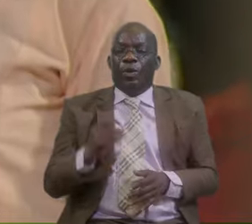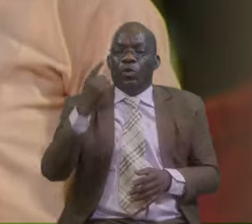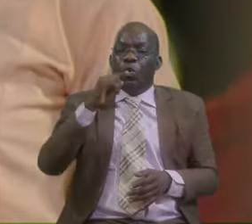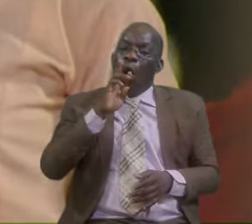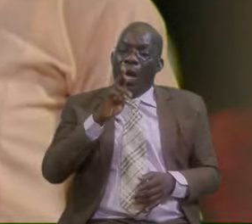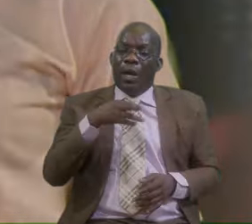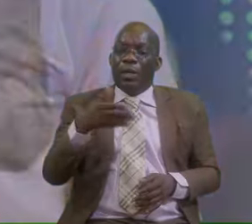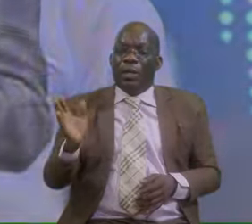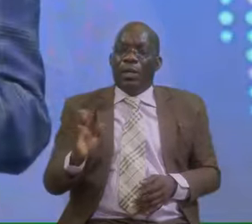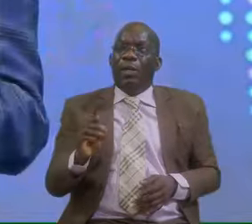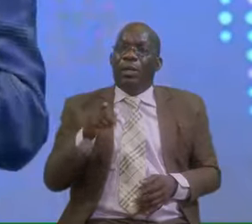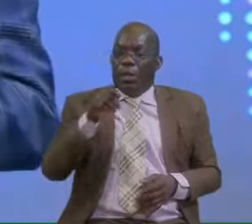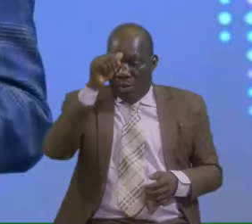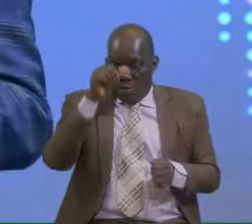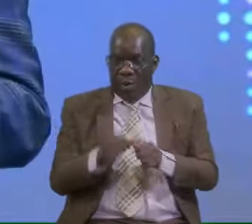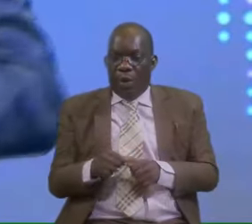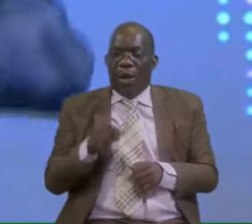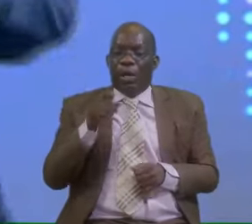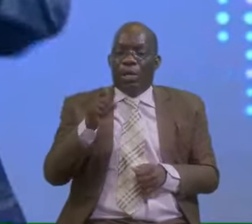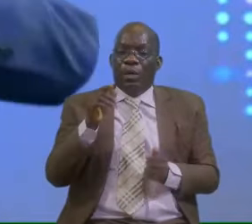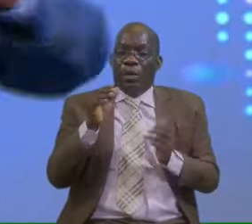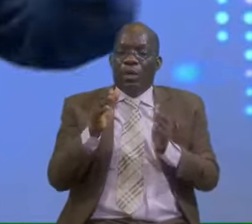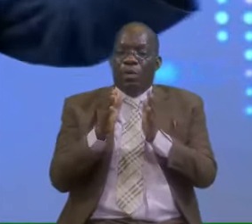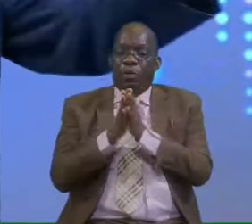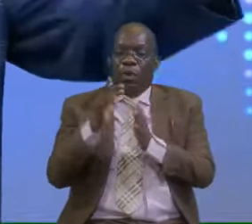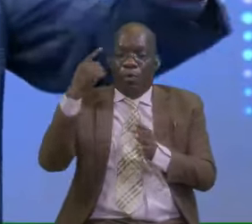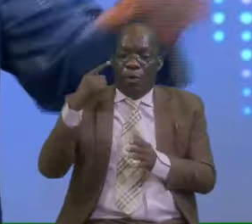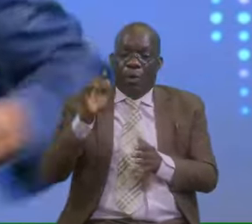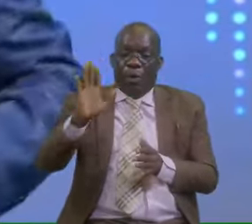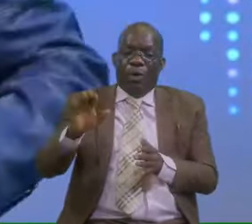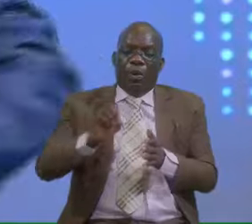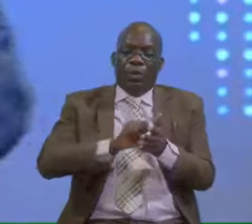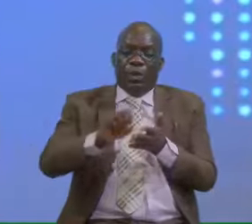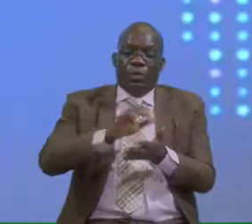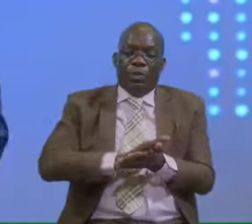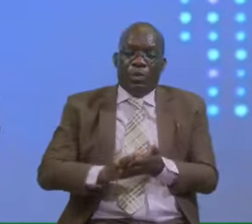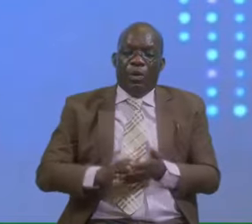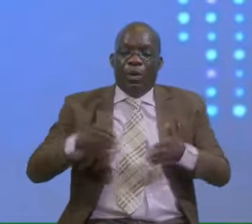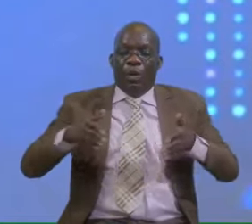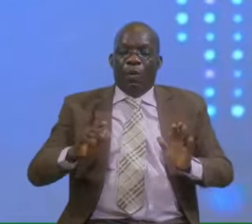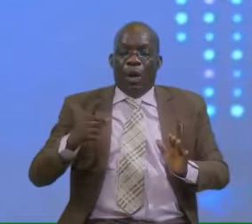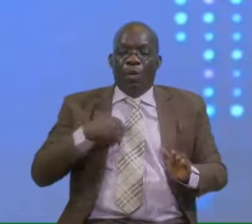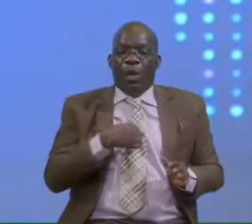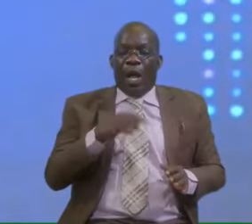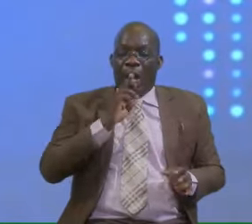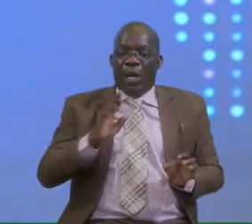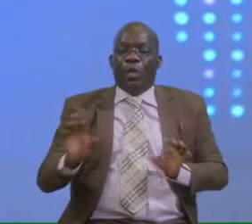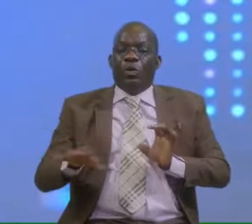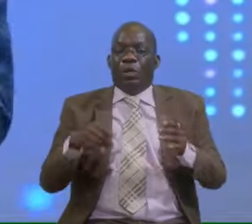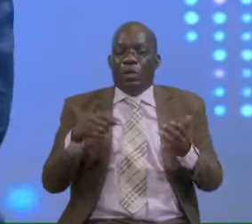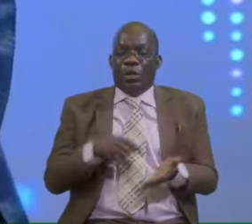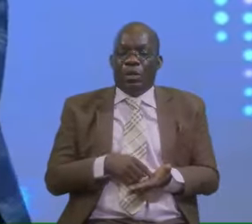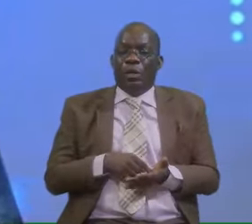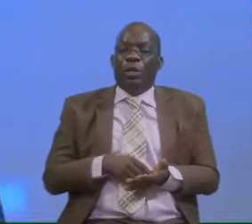he made intercession for your sanctification. While we're doing this now, just bow your head and tell the